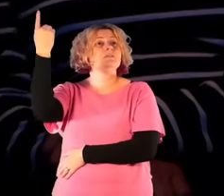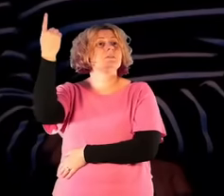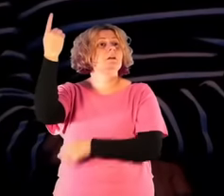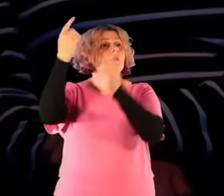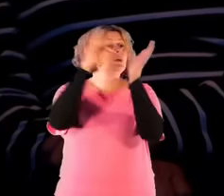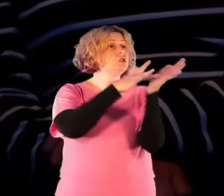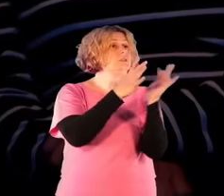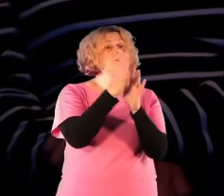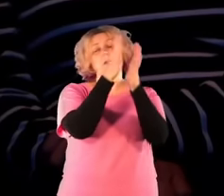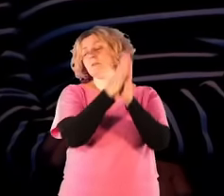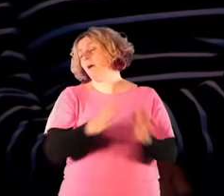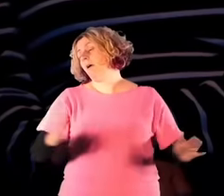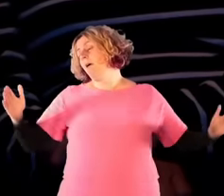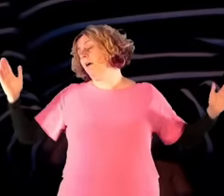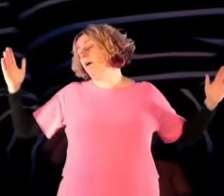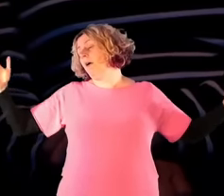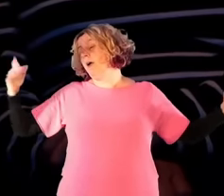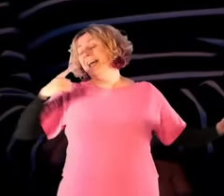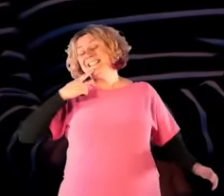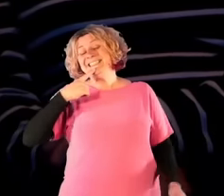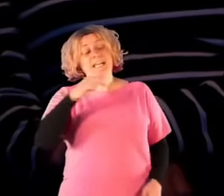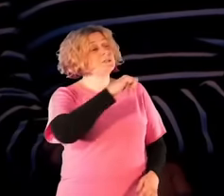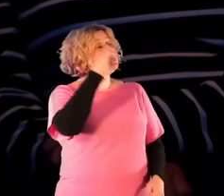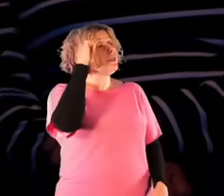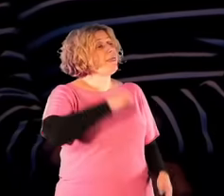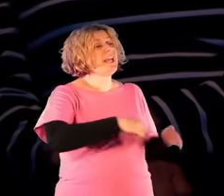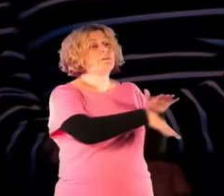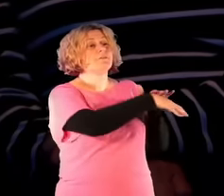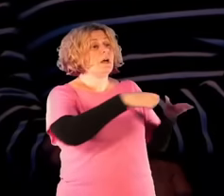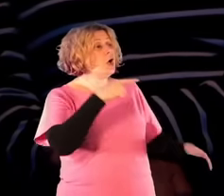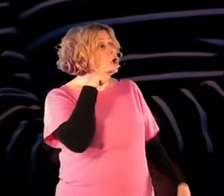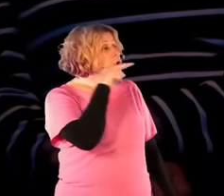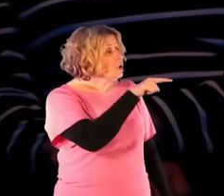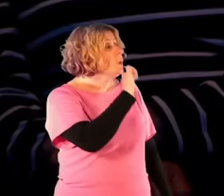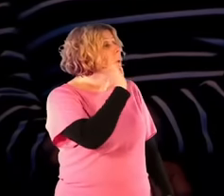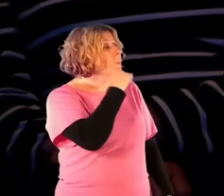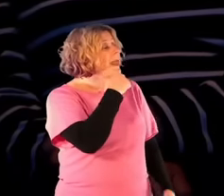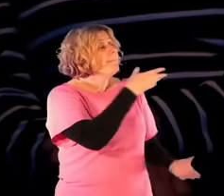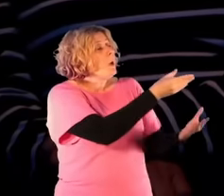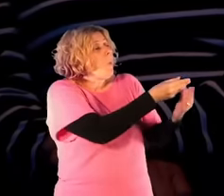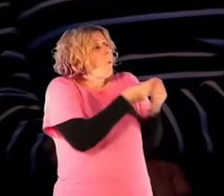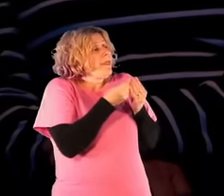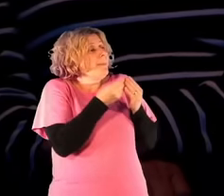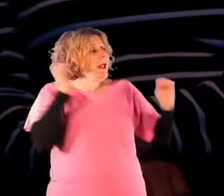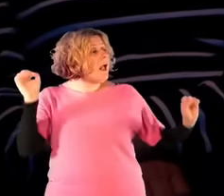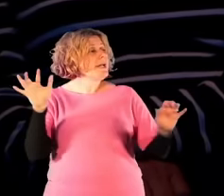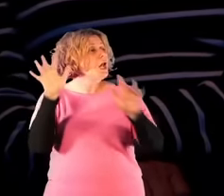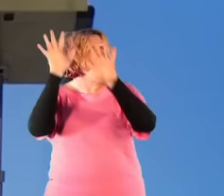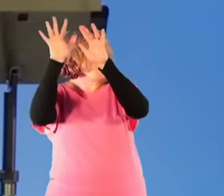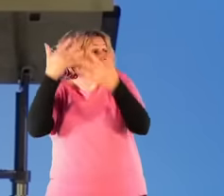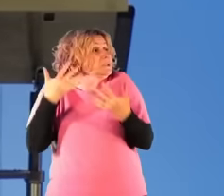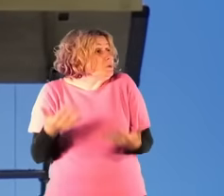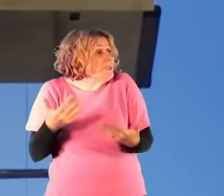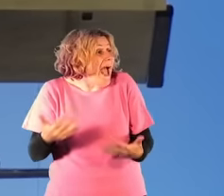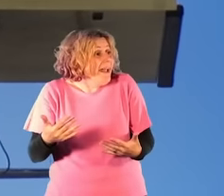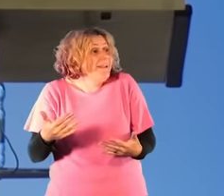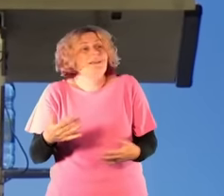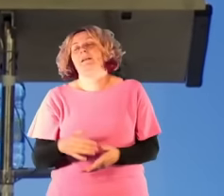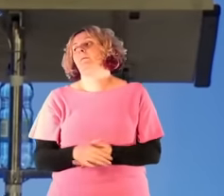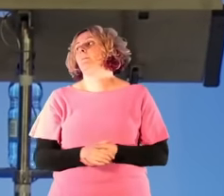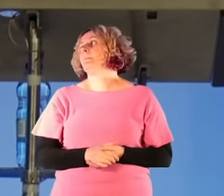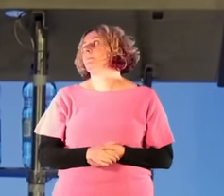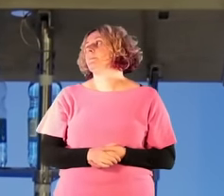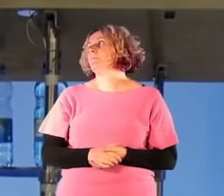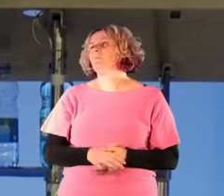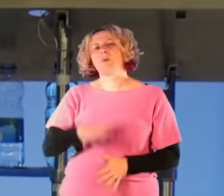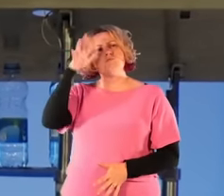glory. What do we long for in heaven? To see Jesus. And when the people have sinned against